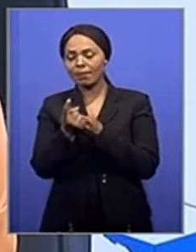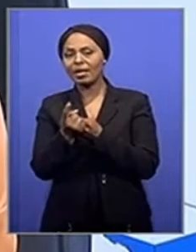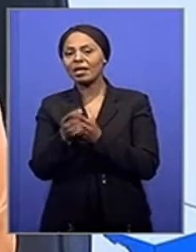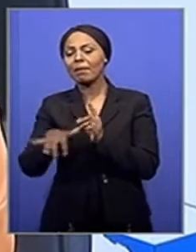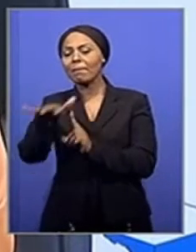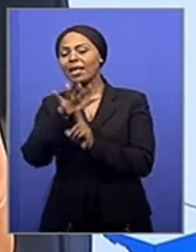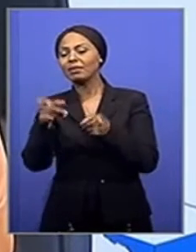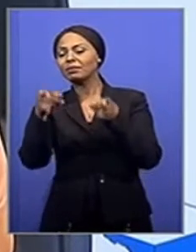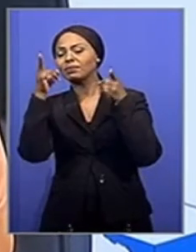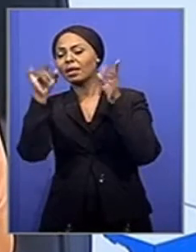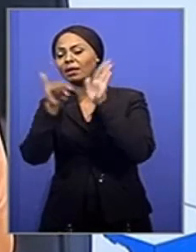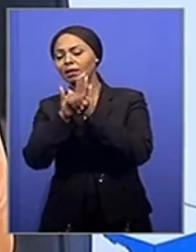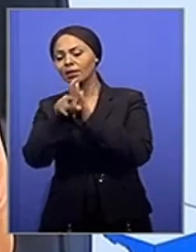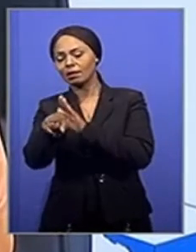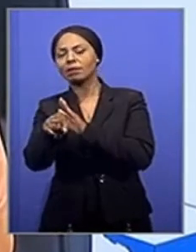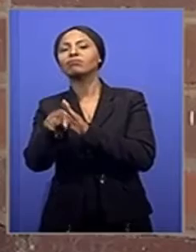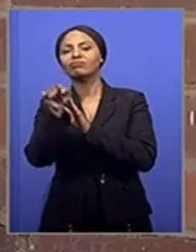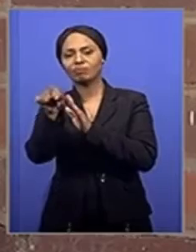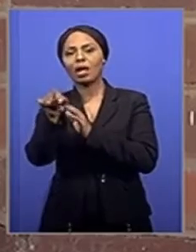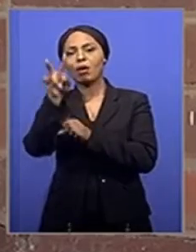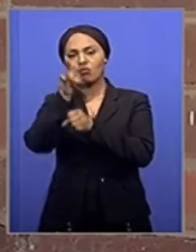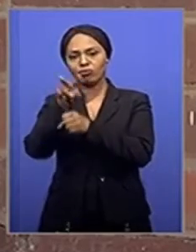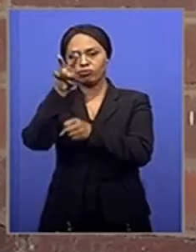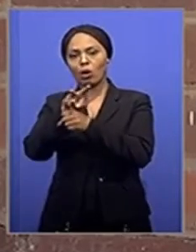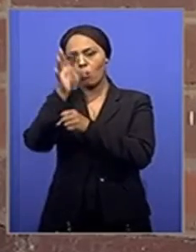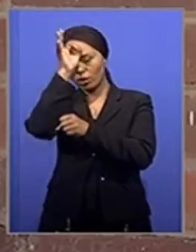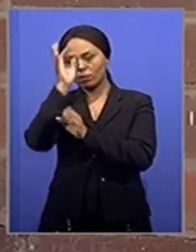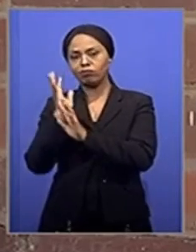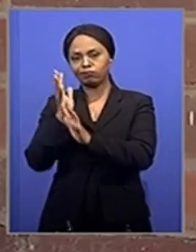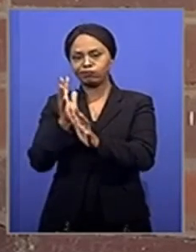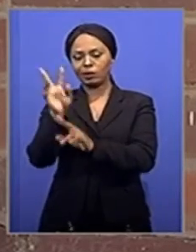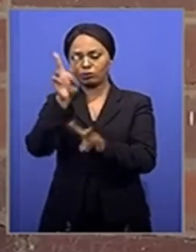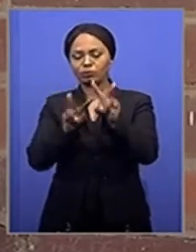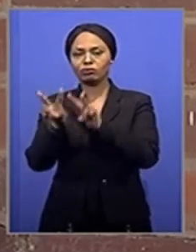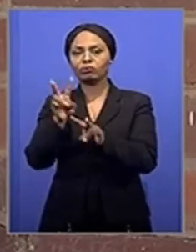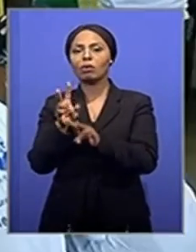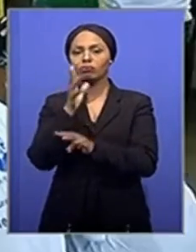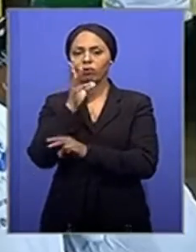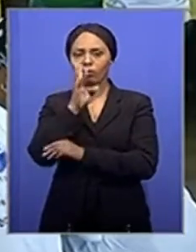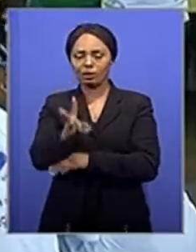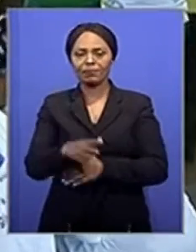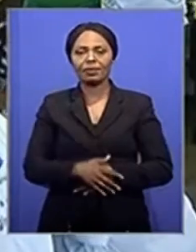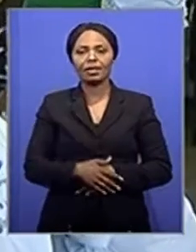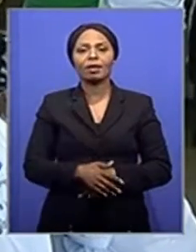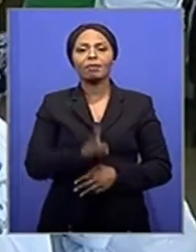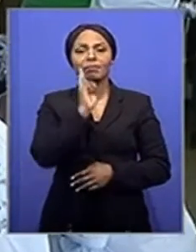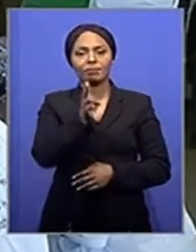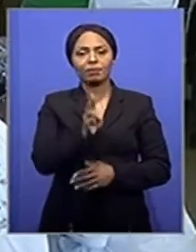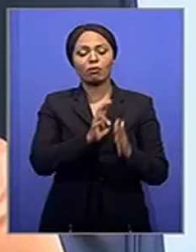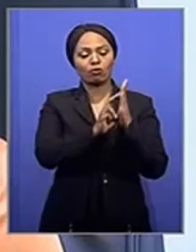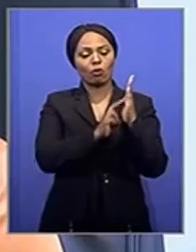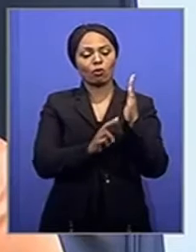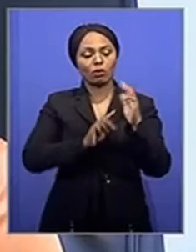been deemed as hotspots in the province. Go ya go latelwa magato a tšhireletšo go lebeletšwe COVID-19. We